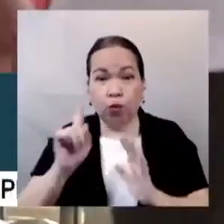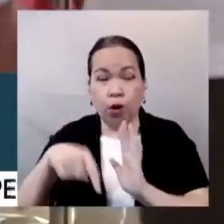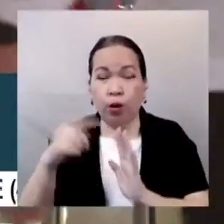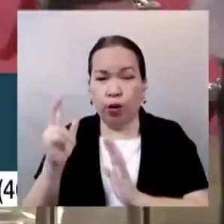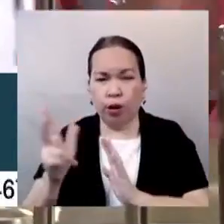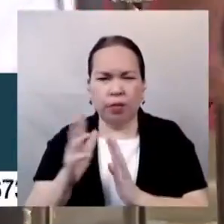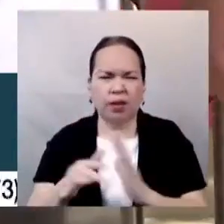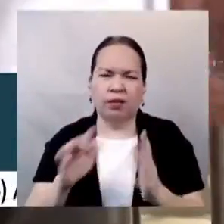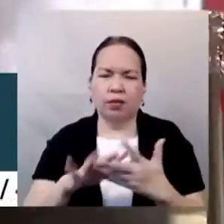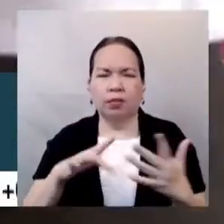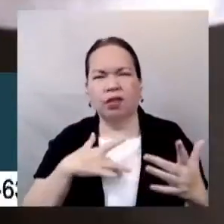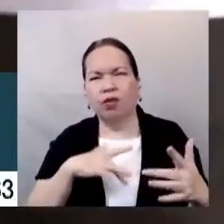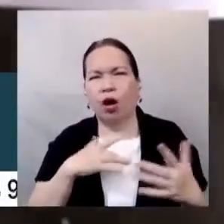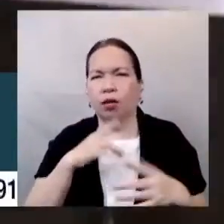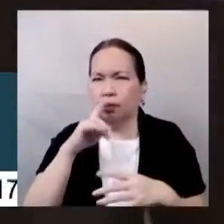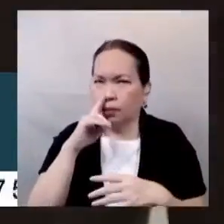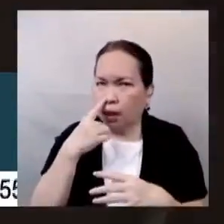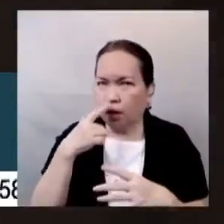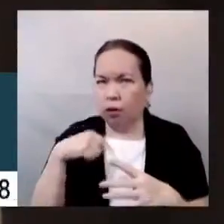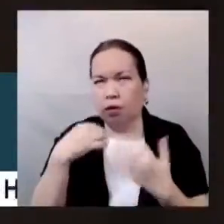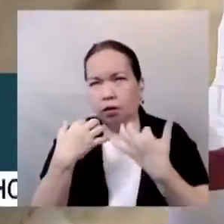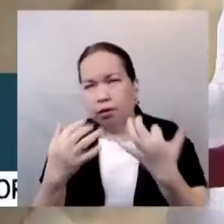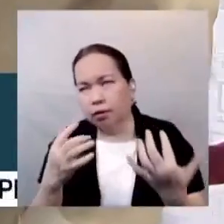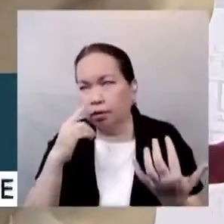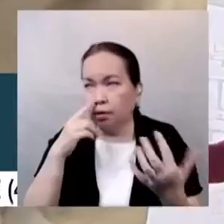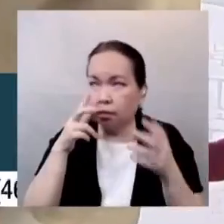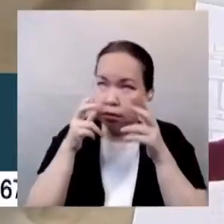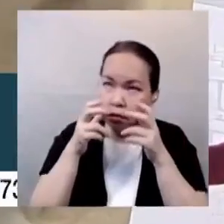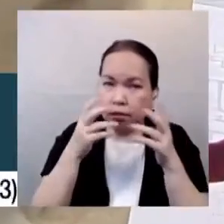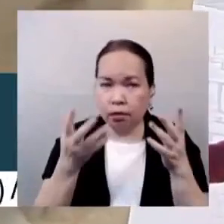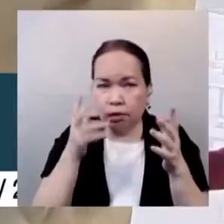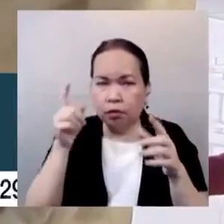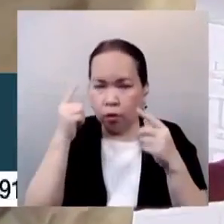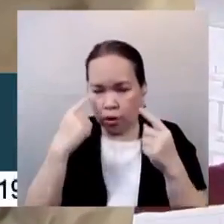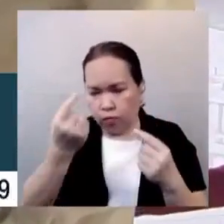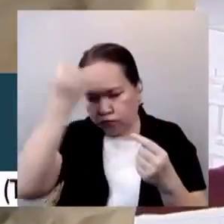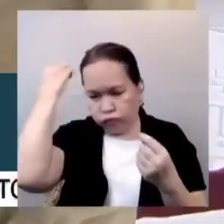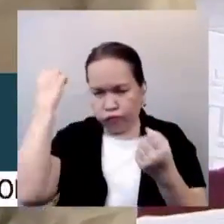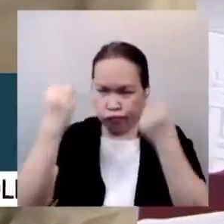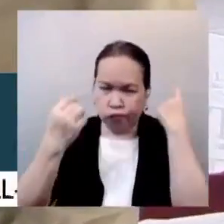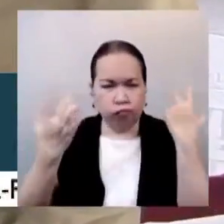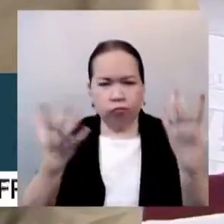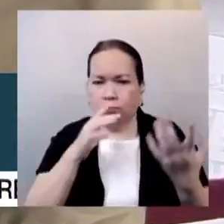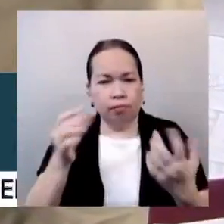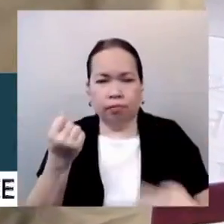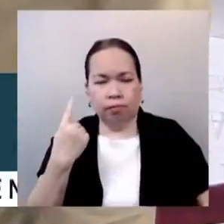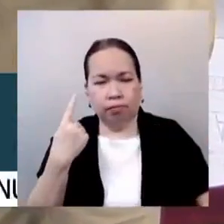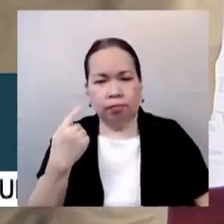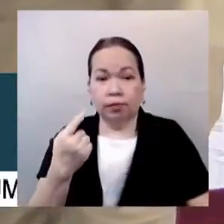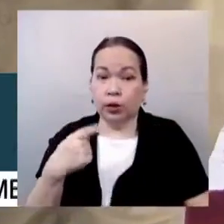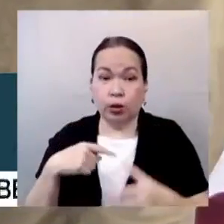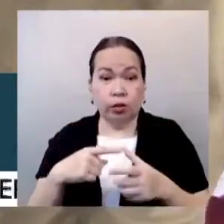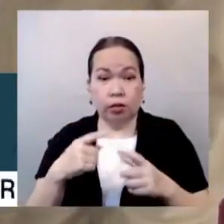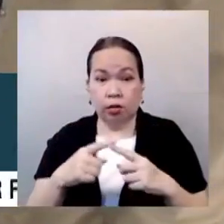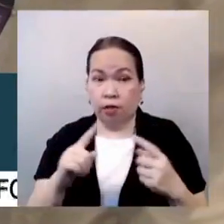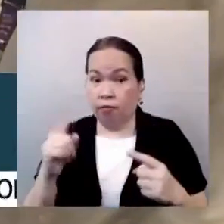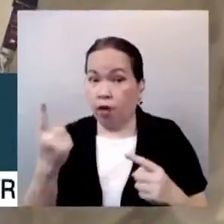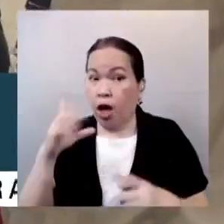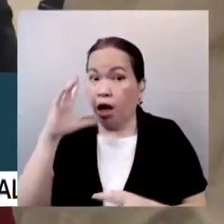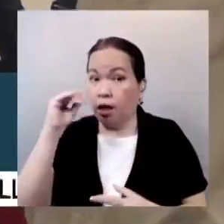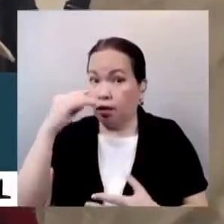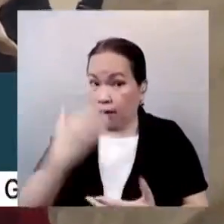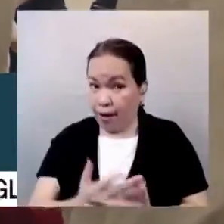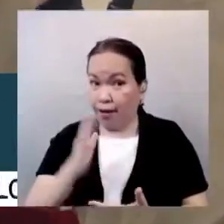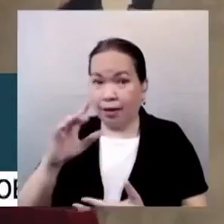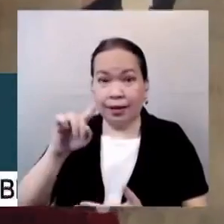too dragging, too long for the public to absorb and to comprehend. Now, the First Son, Representative Marcos,